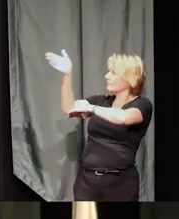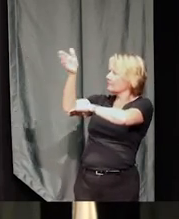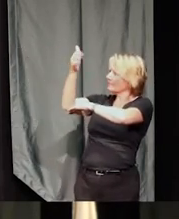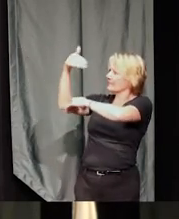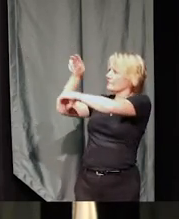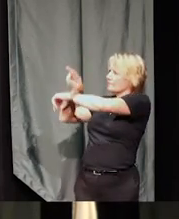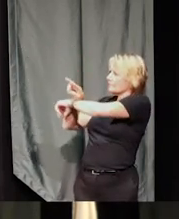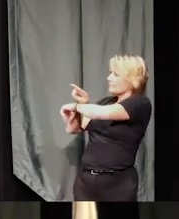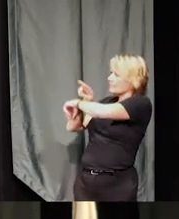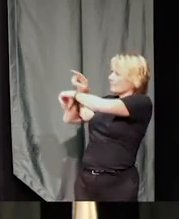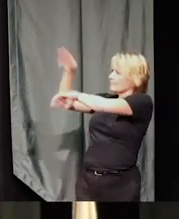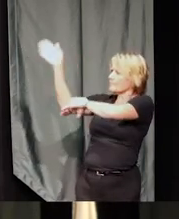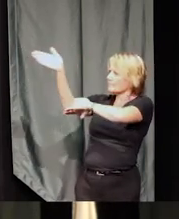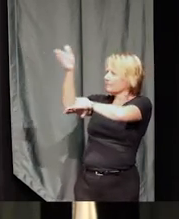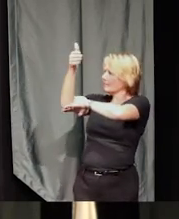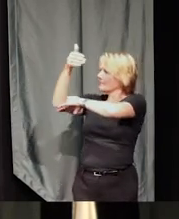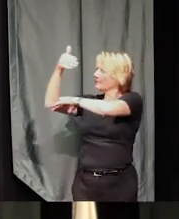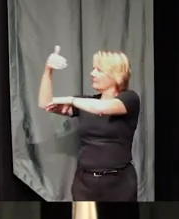gallantly